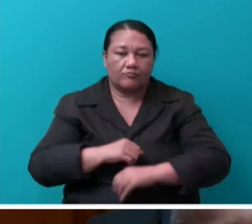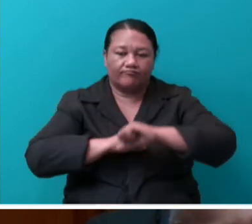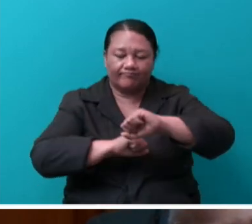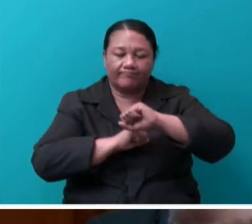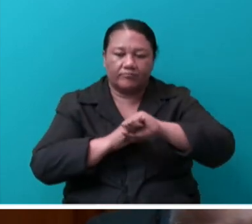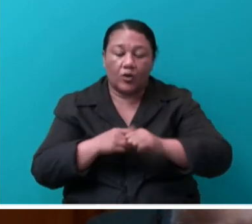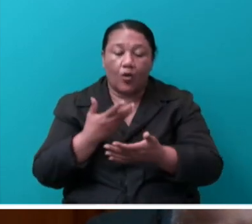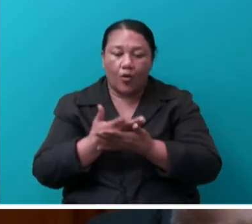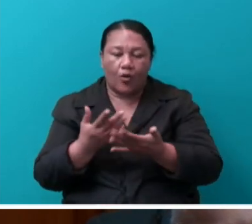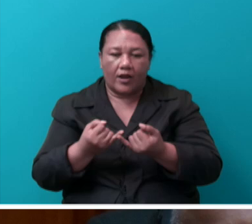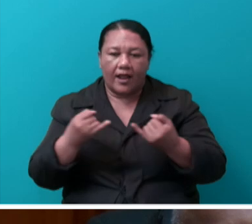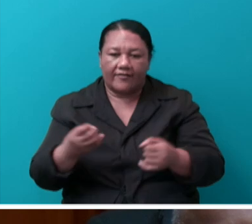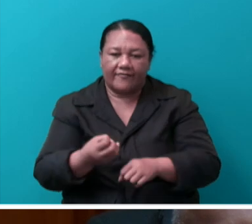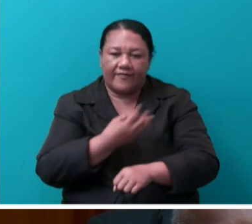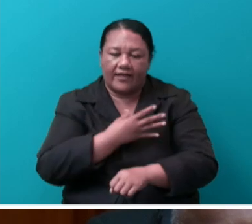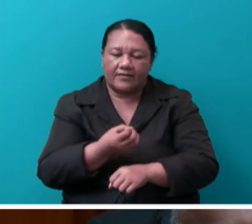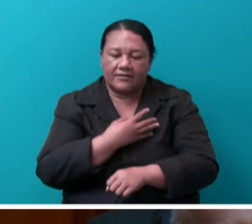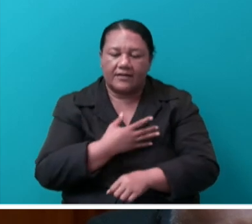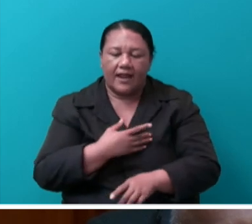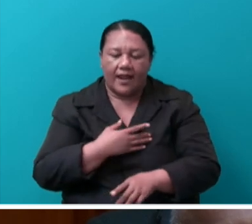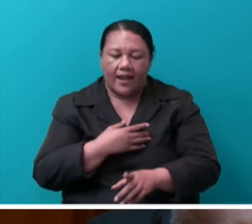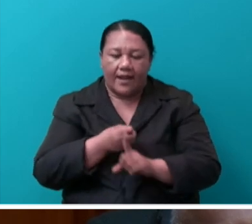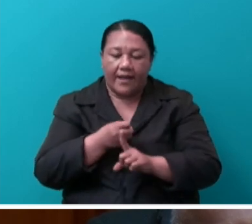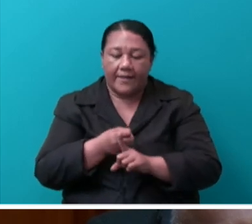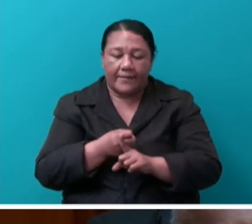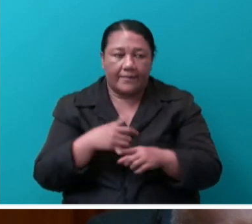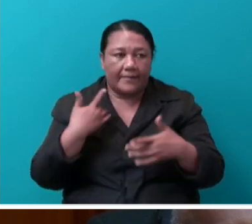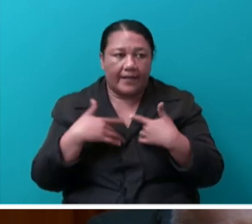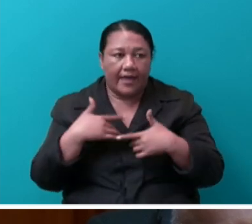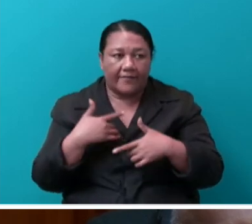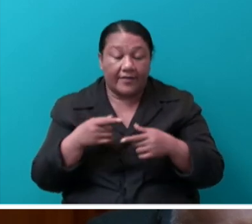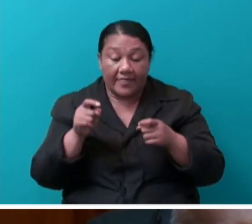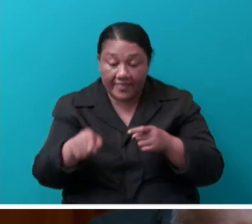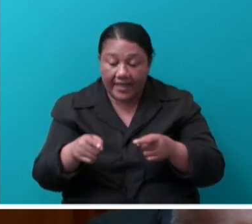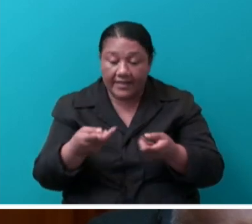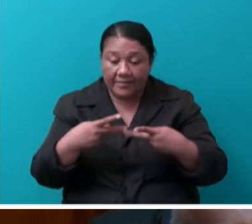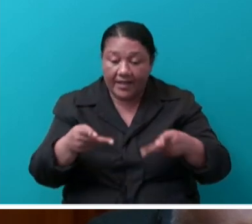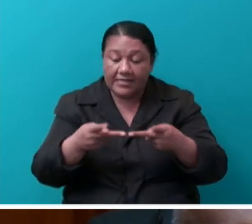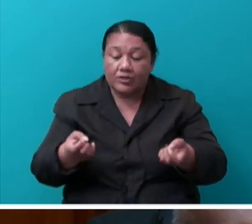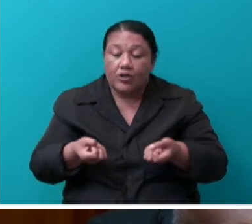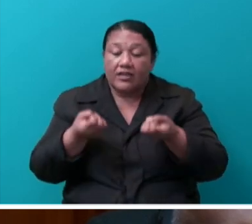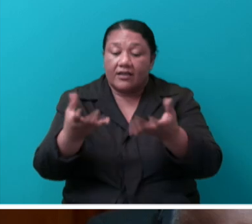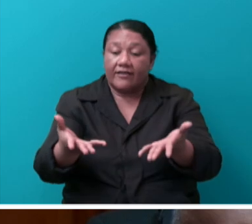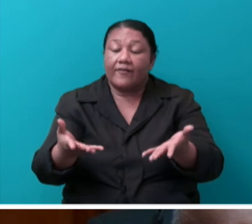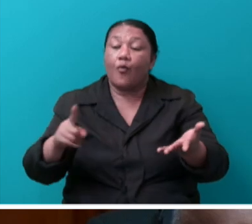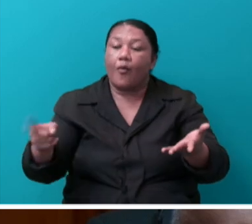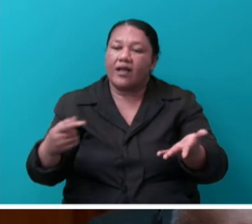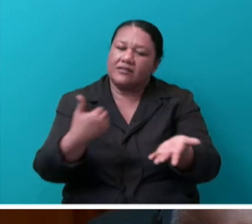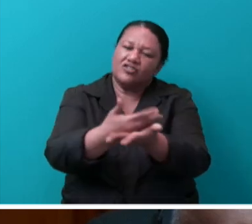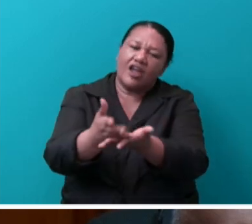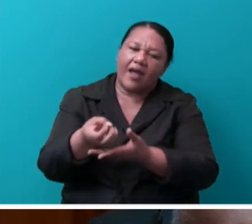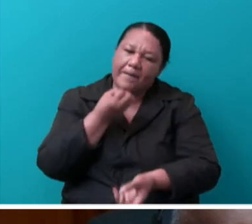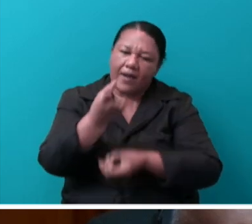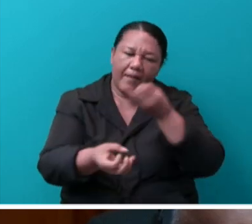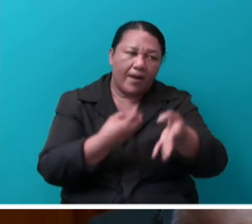online affects their lives. This forum will provide a platform where they can share their experiences, in particular